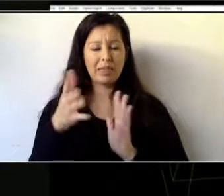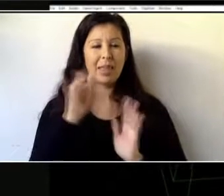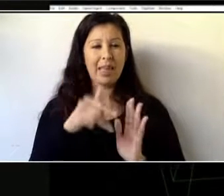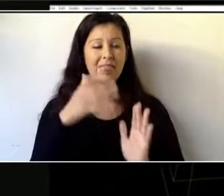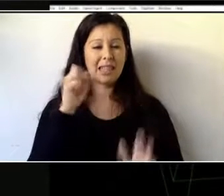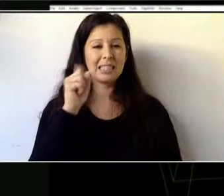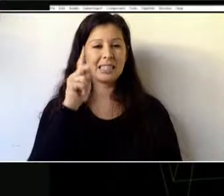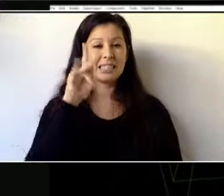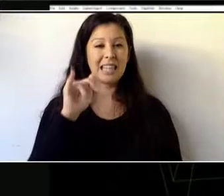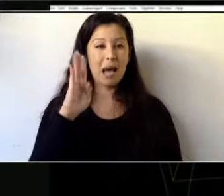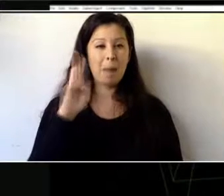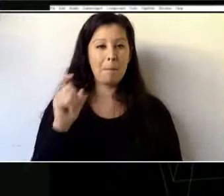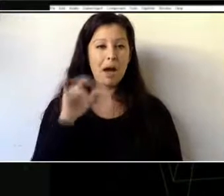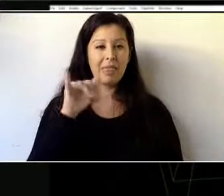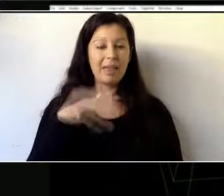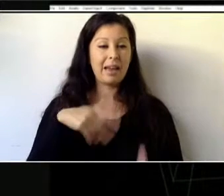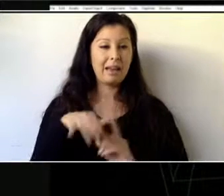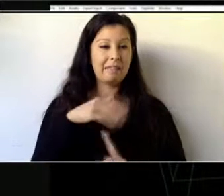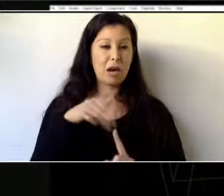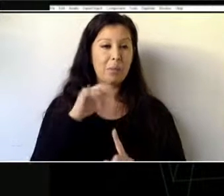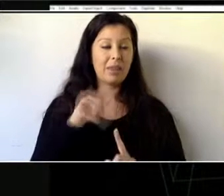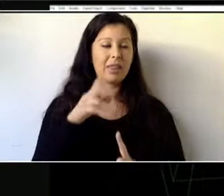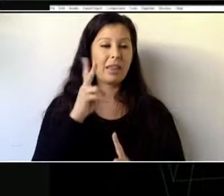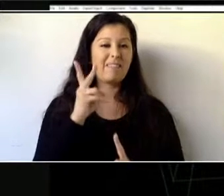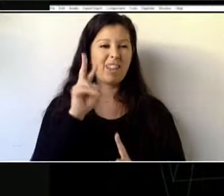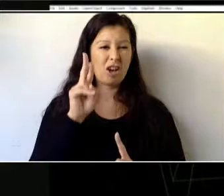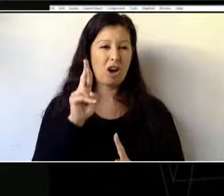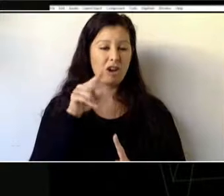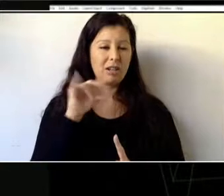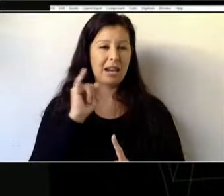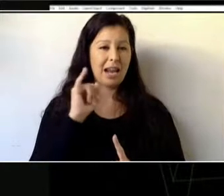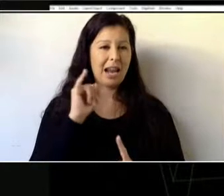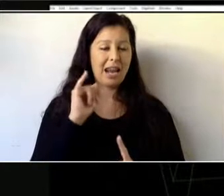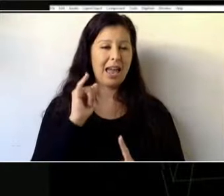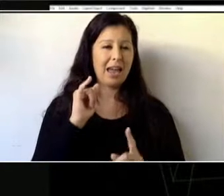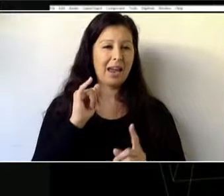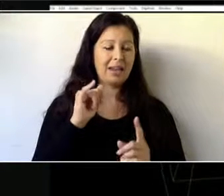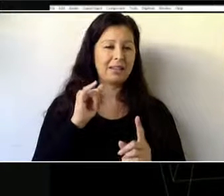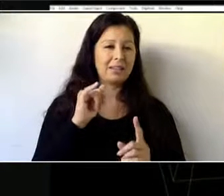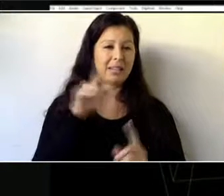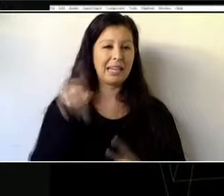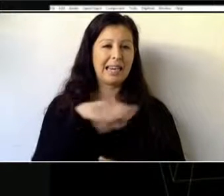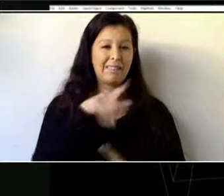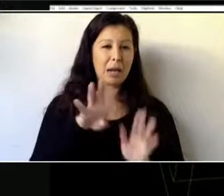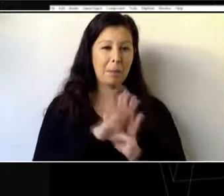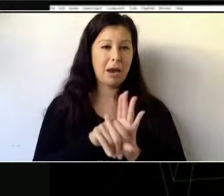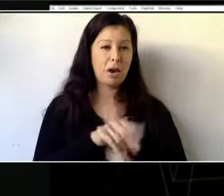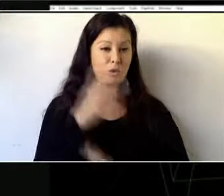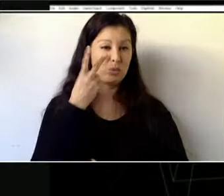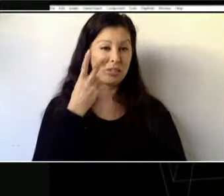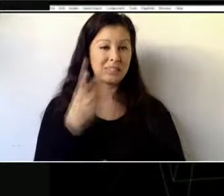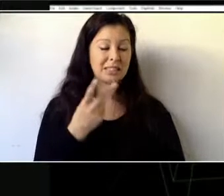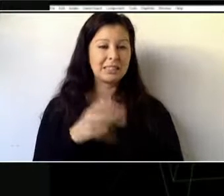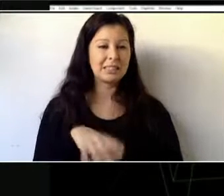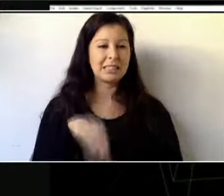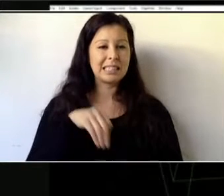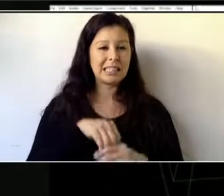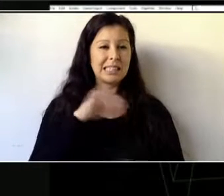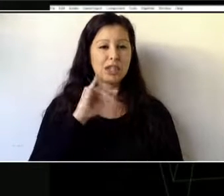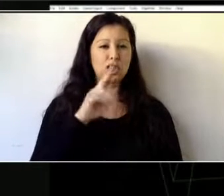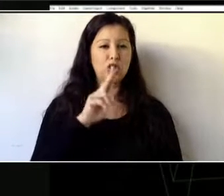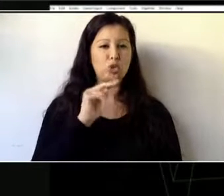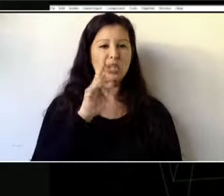the skybox. That's the environment that you, the virtual environment, like the infinite background that you would see in Unity.